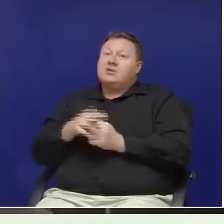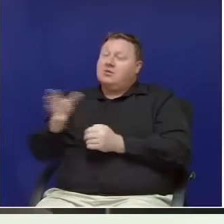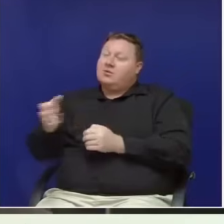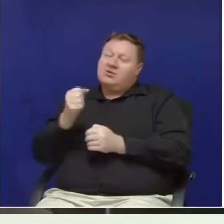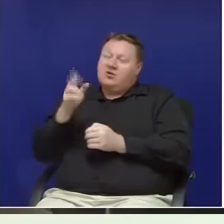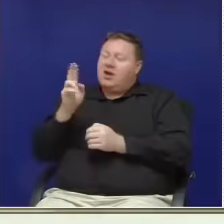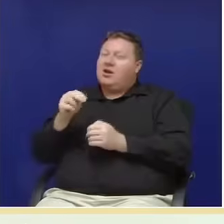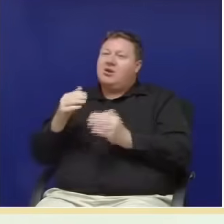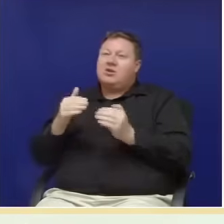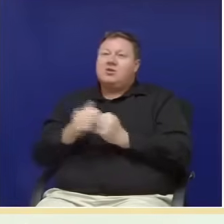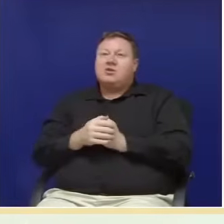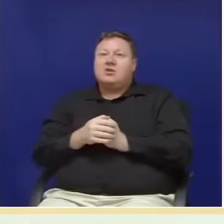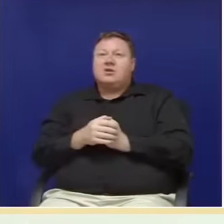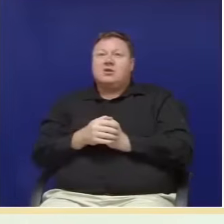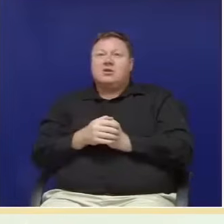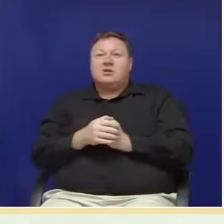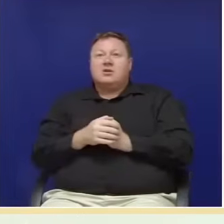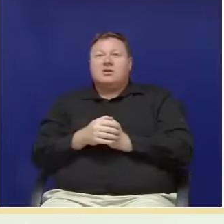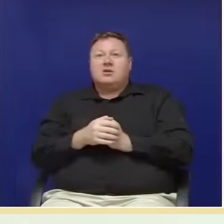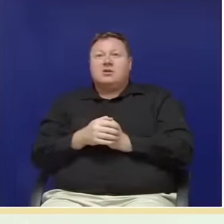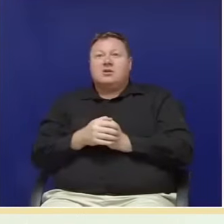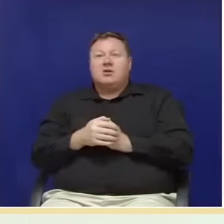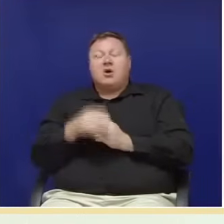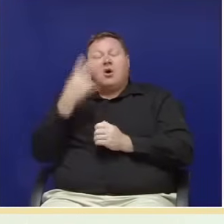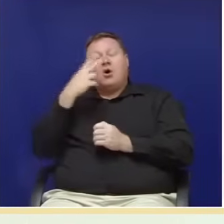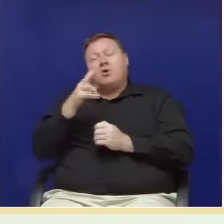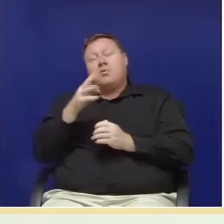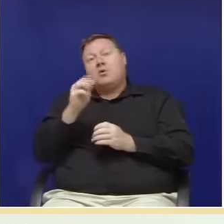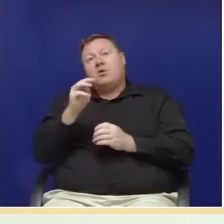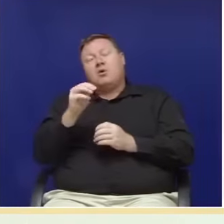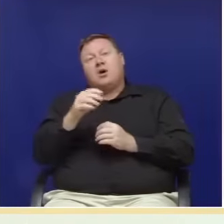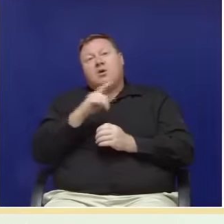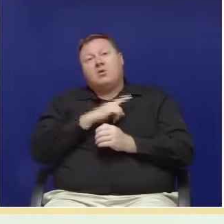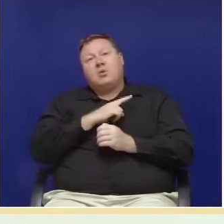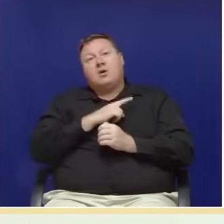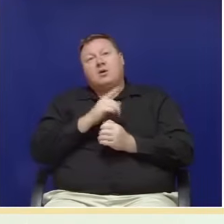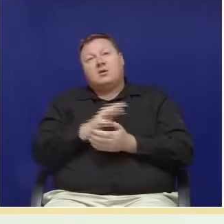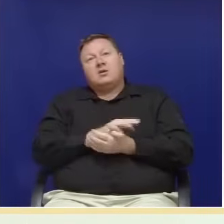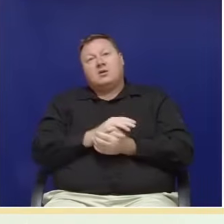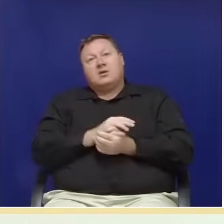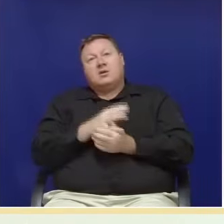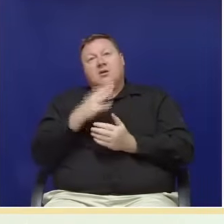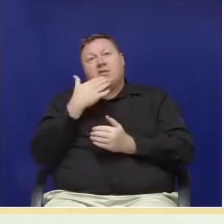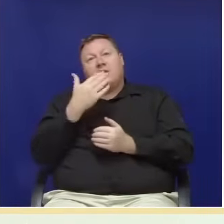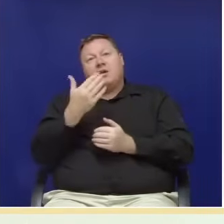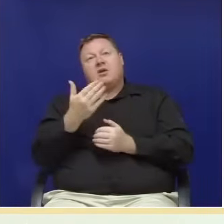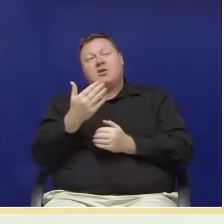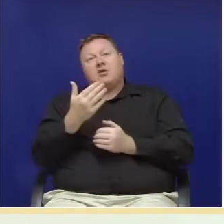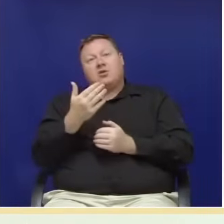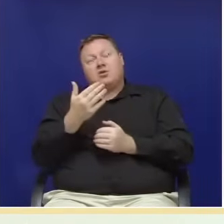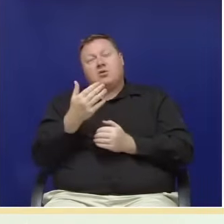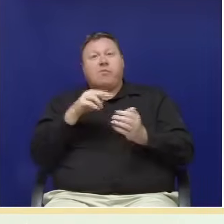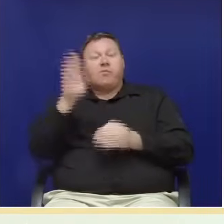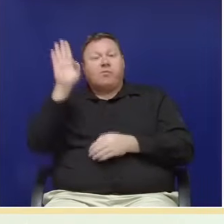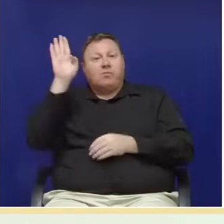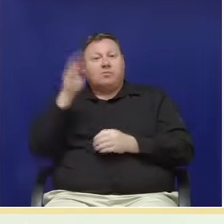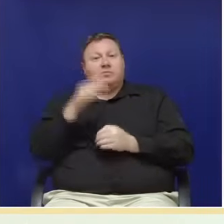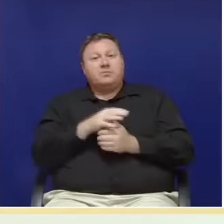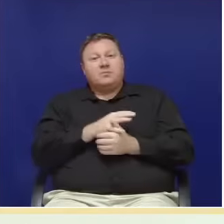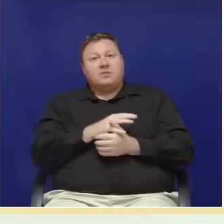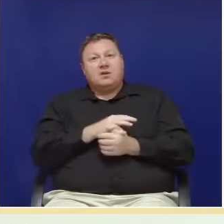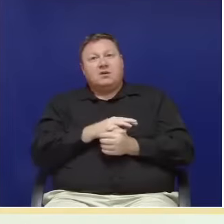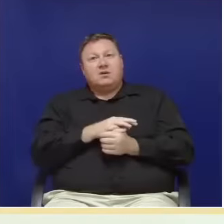unconditionally. Thank you. Thank you. Honourable Nodada, why do you want to be recognized? Thank you so much, Chair. I Order, Chair,